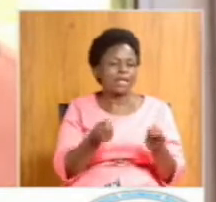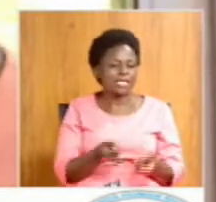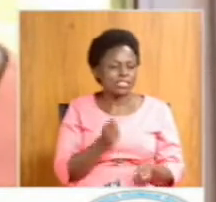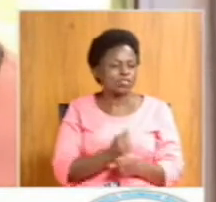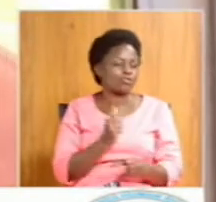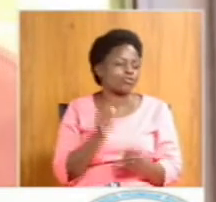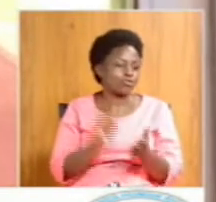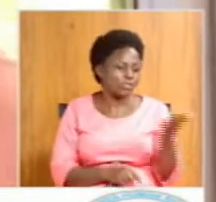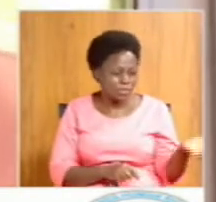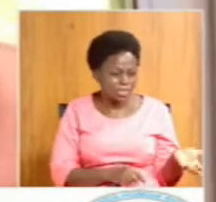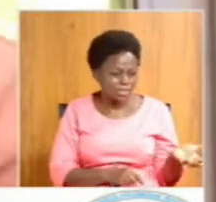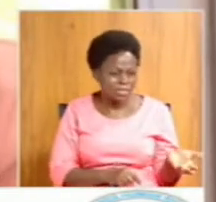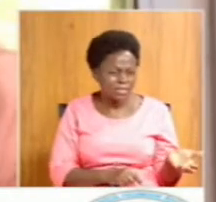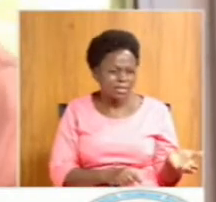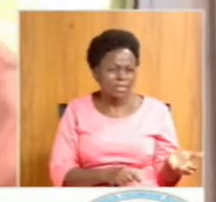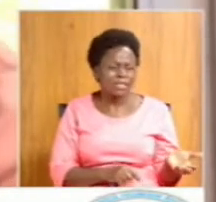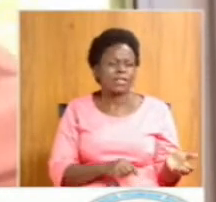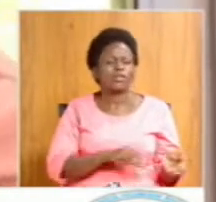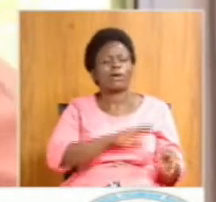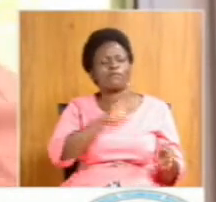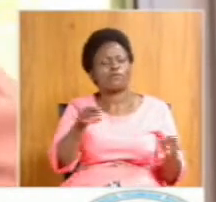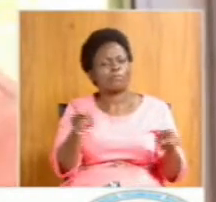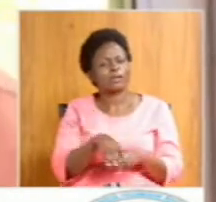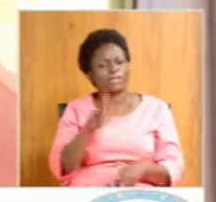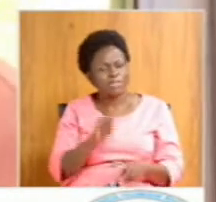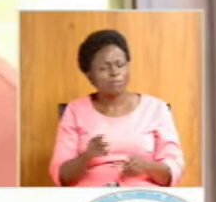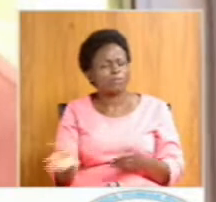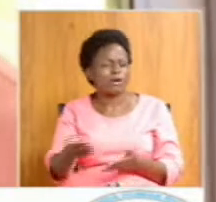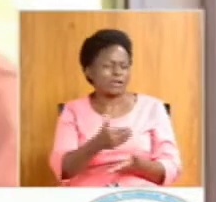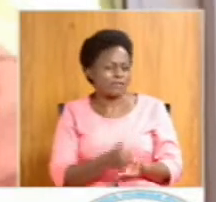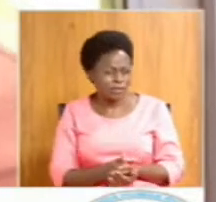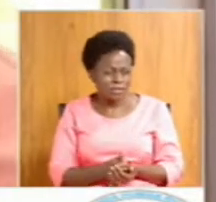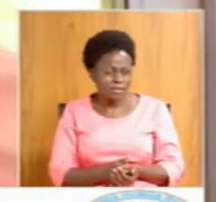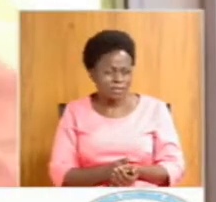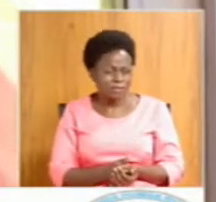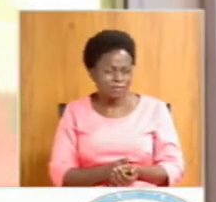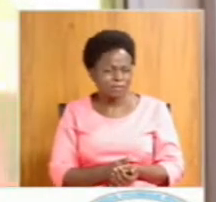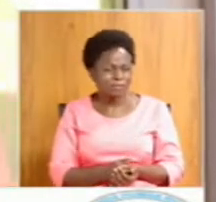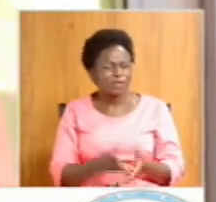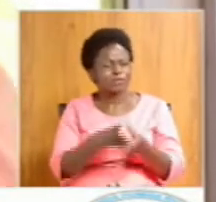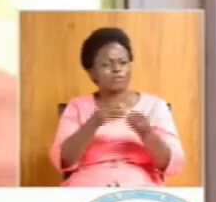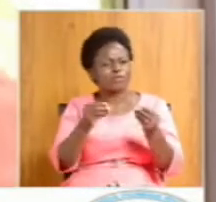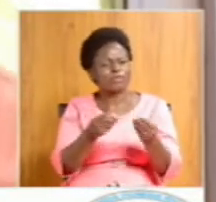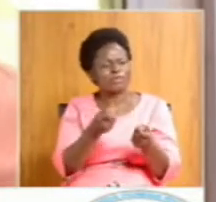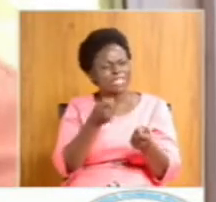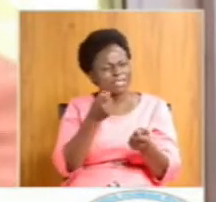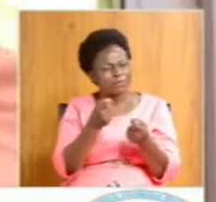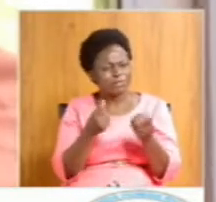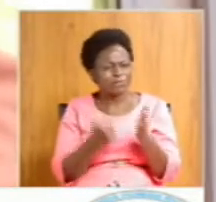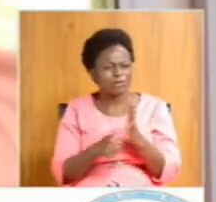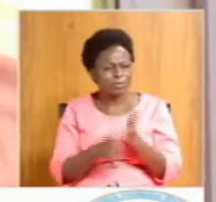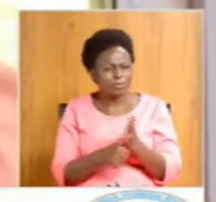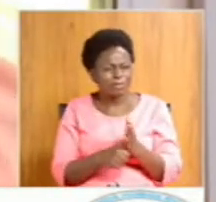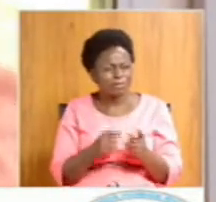to cause a titya. And then you have to go back to the same people and fundraise to sort a very small problem. Because